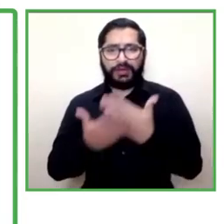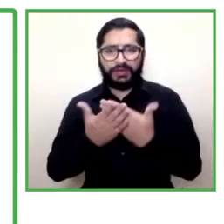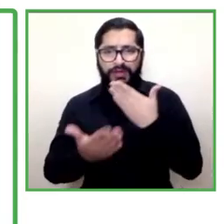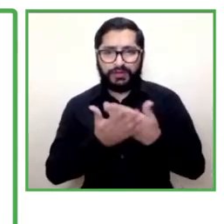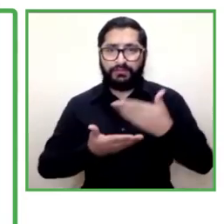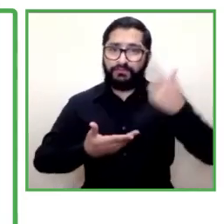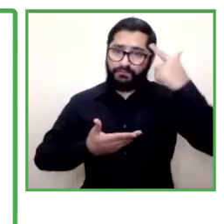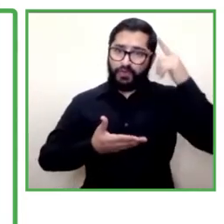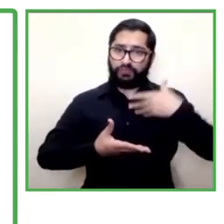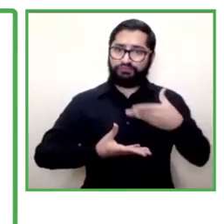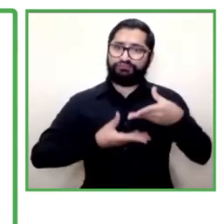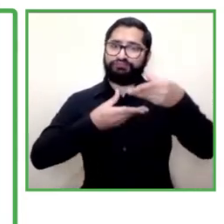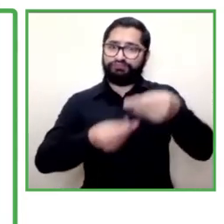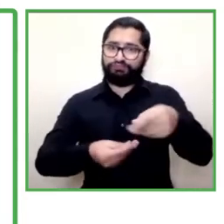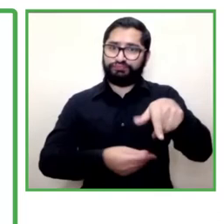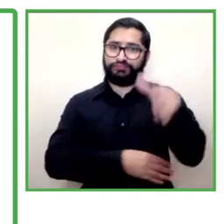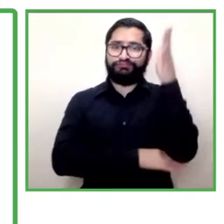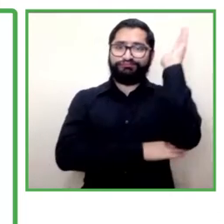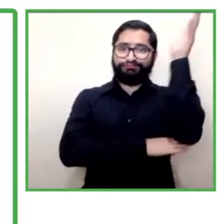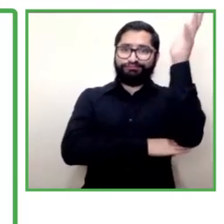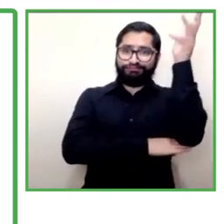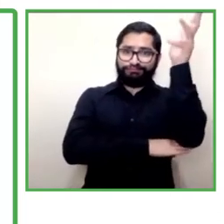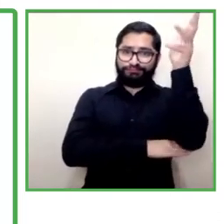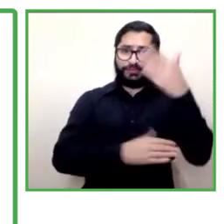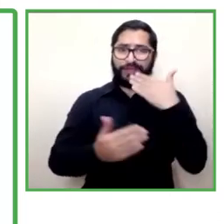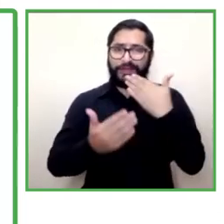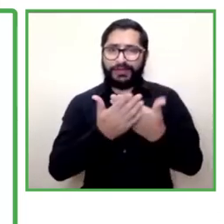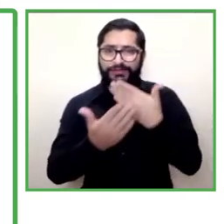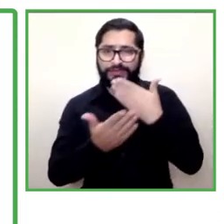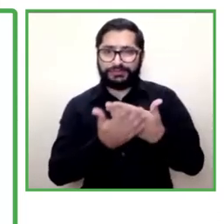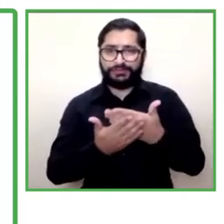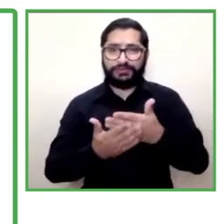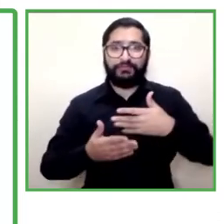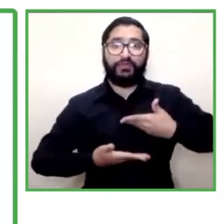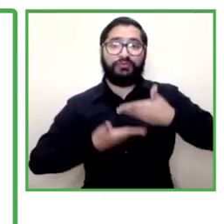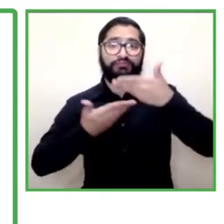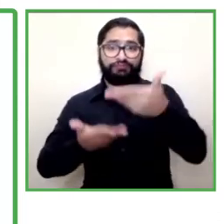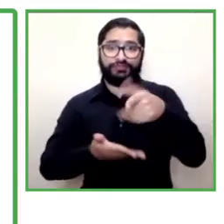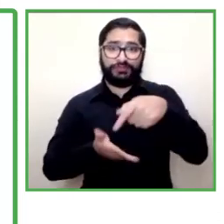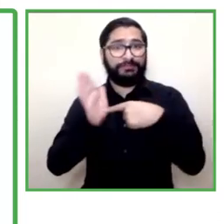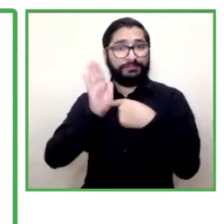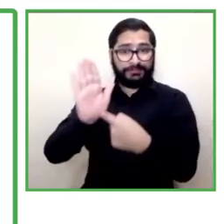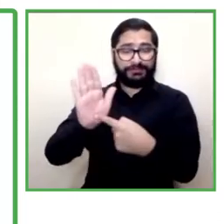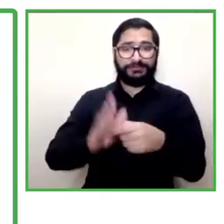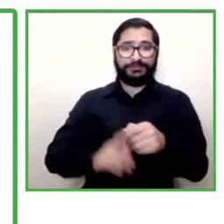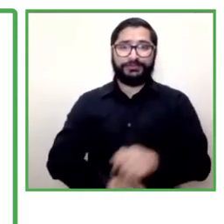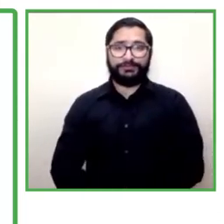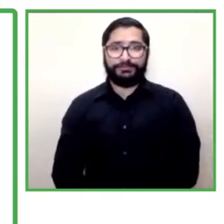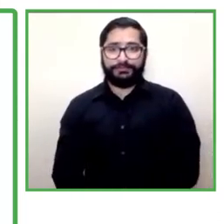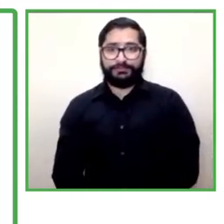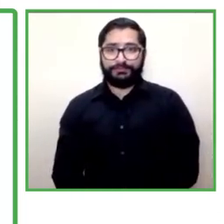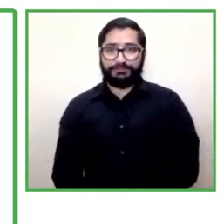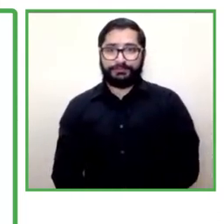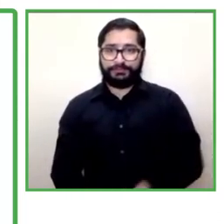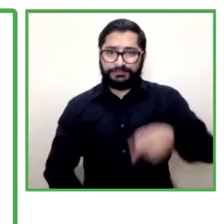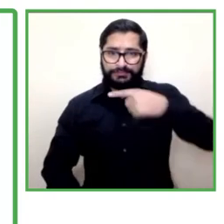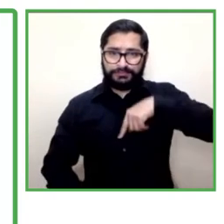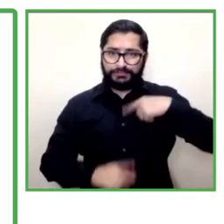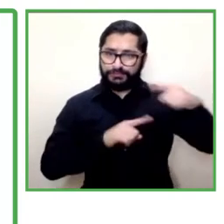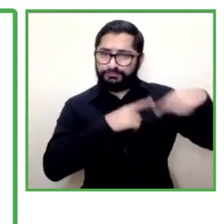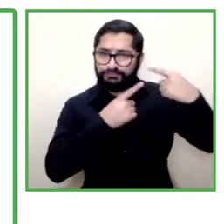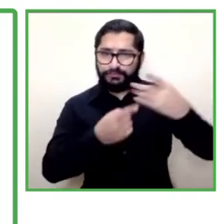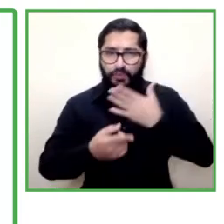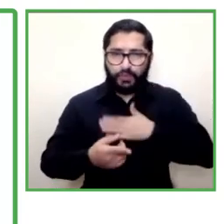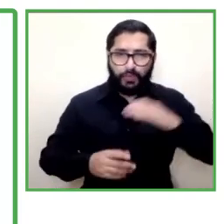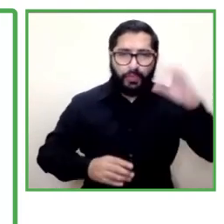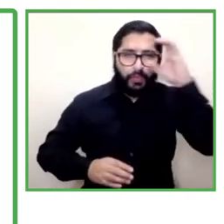present. We are actively looking to expand into Latin America, so it's especially exciting to present for you today.